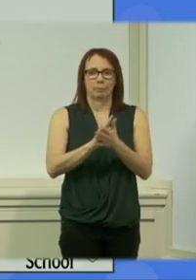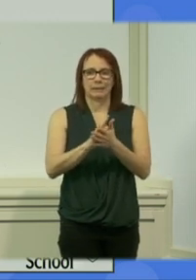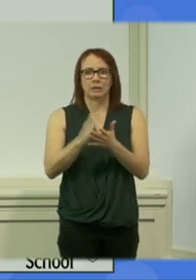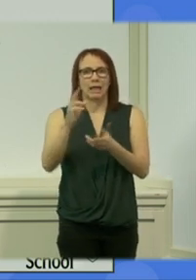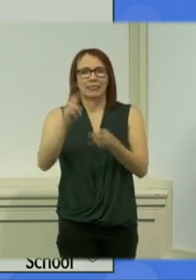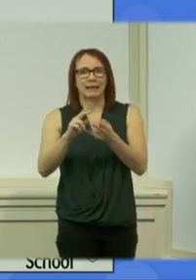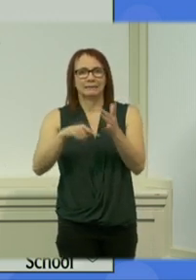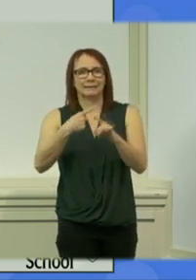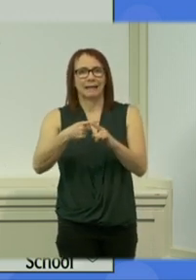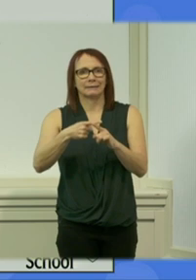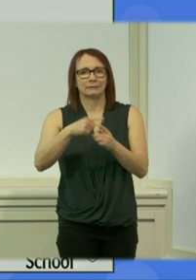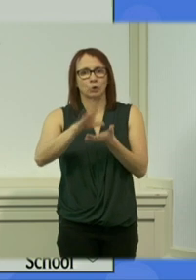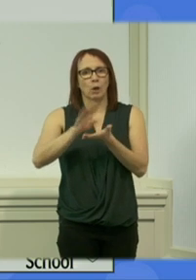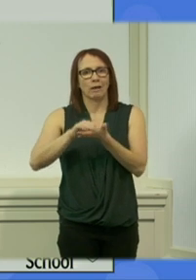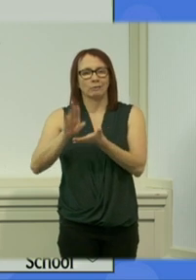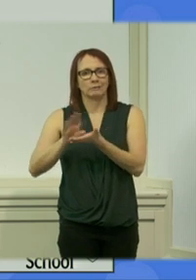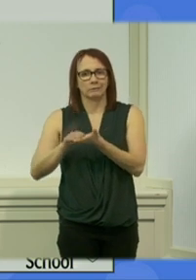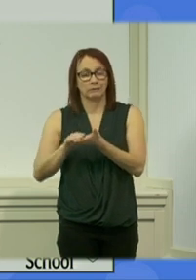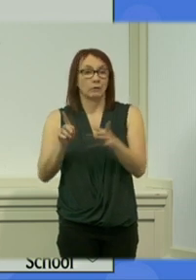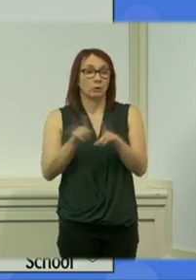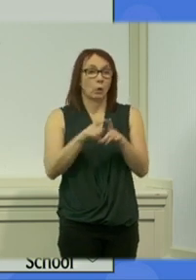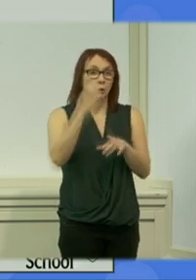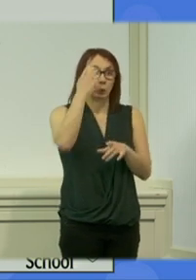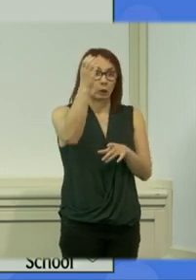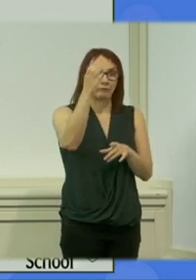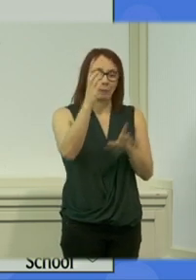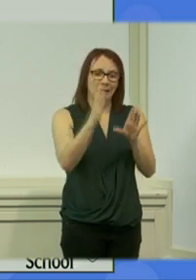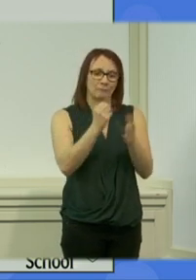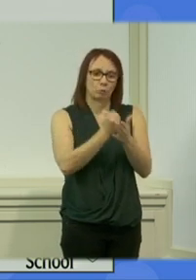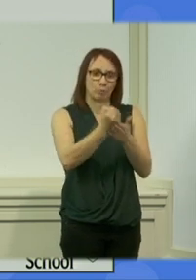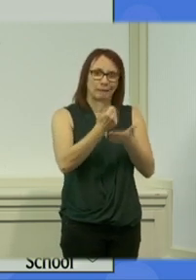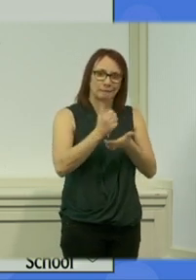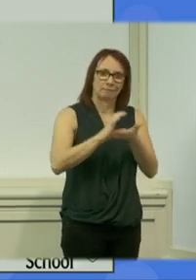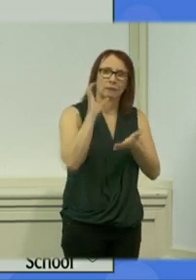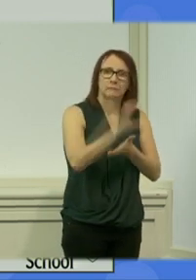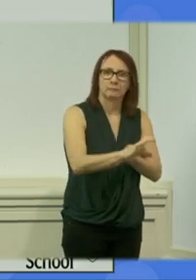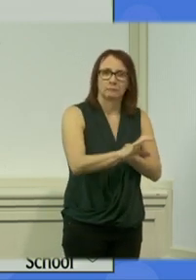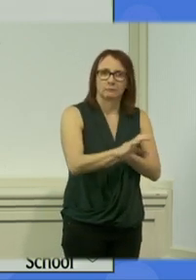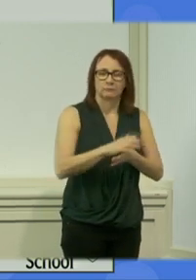And the government had also had to bail out the banks at that time. And then